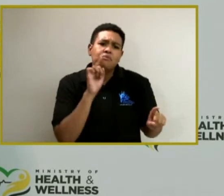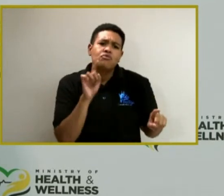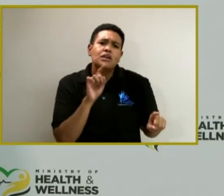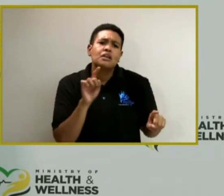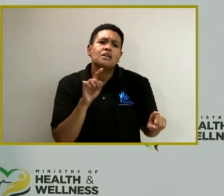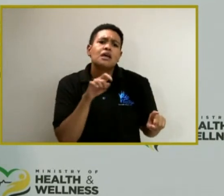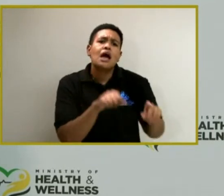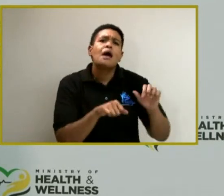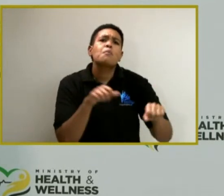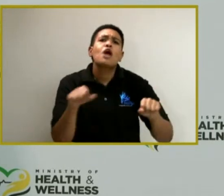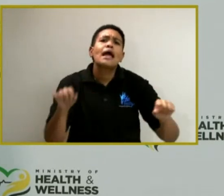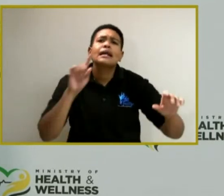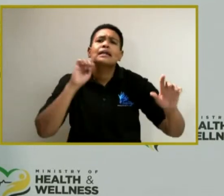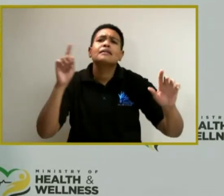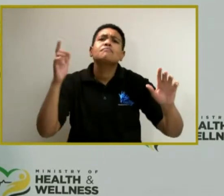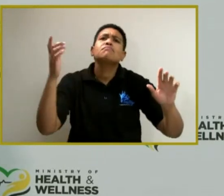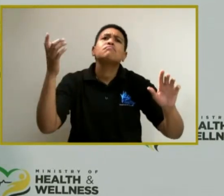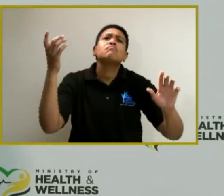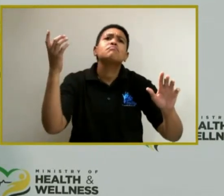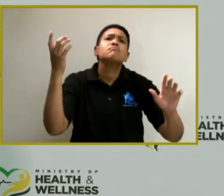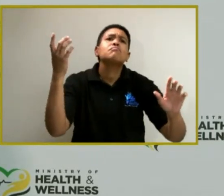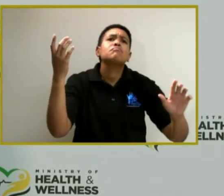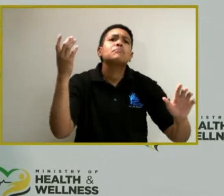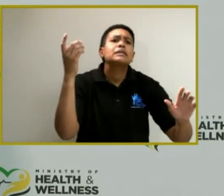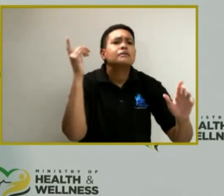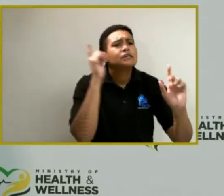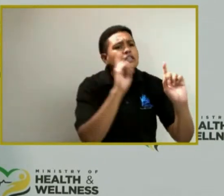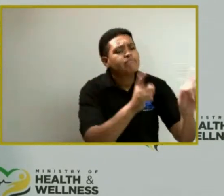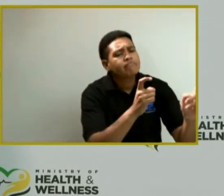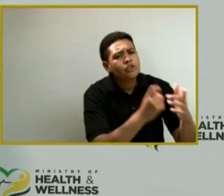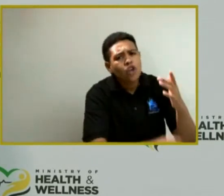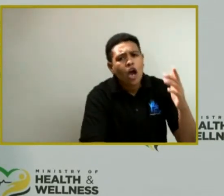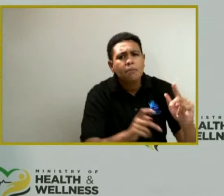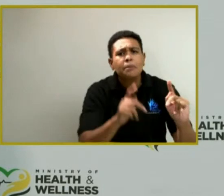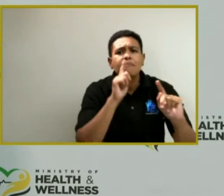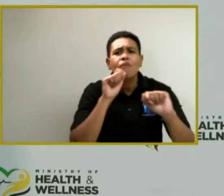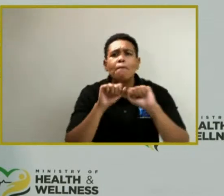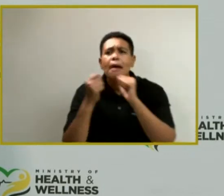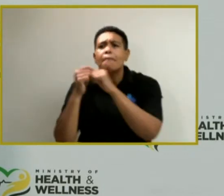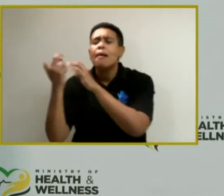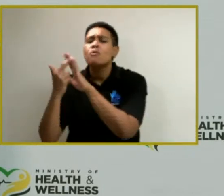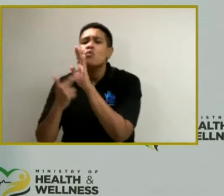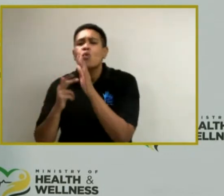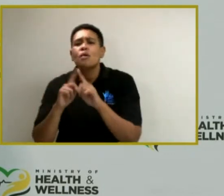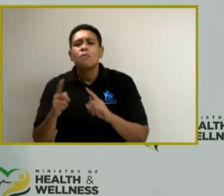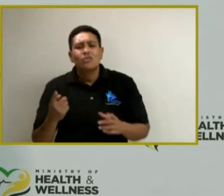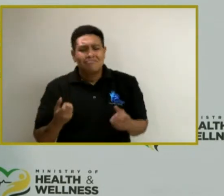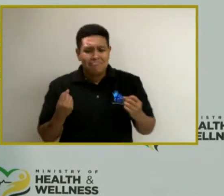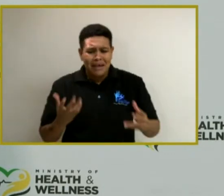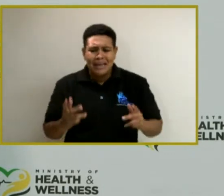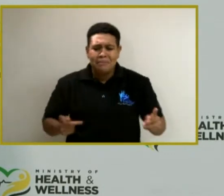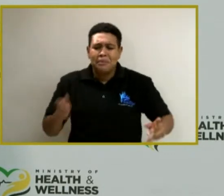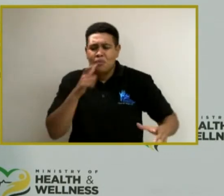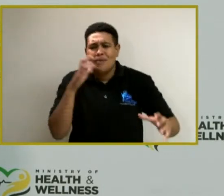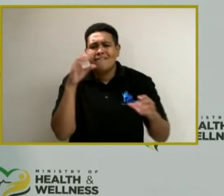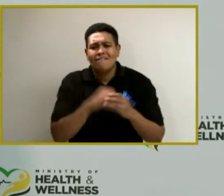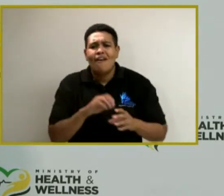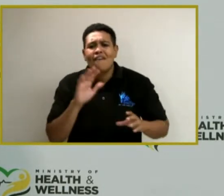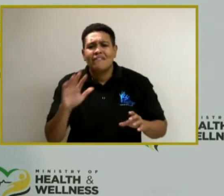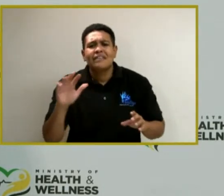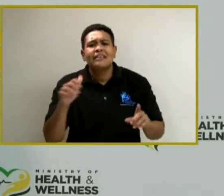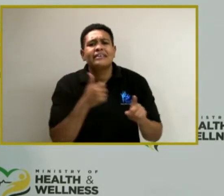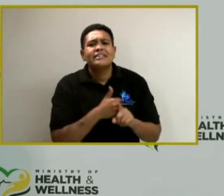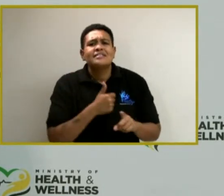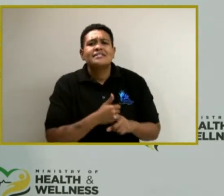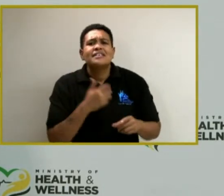have charged persons for breaches, but the sheer number of persons involved in the